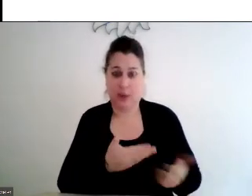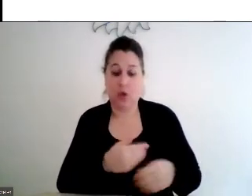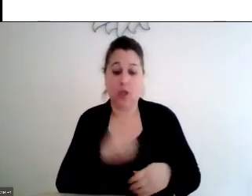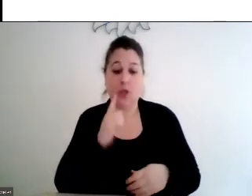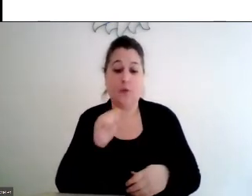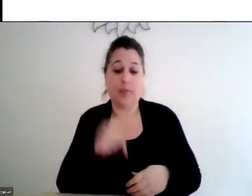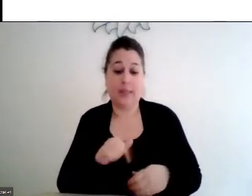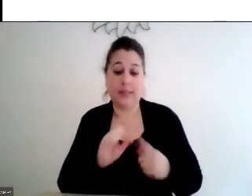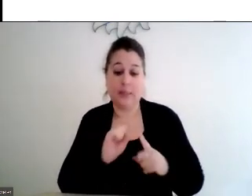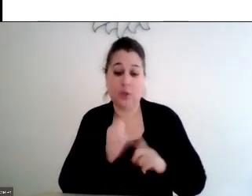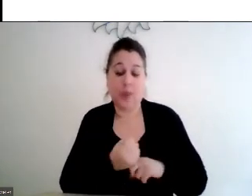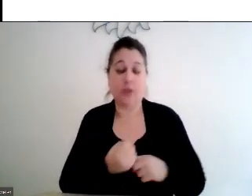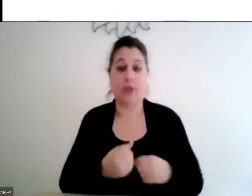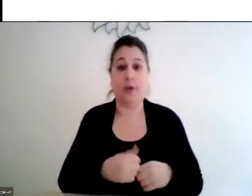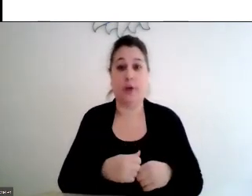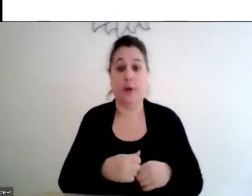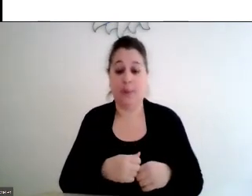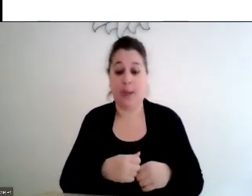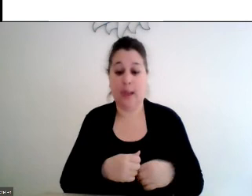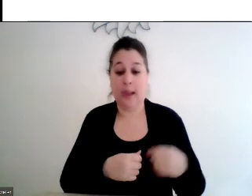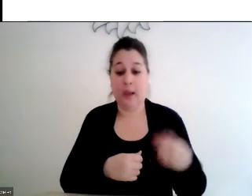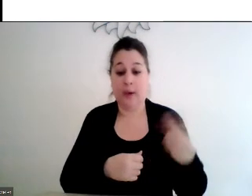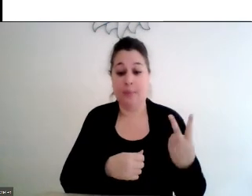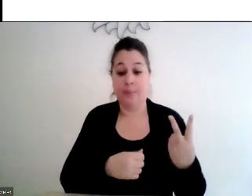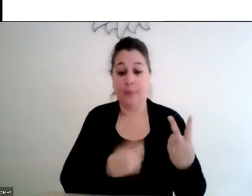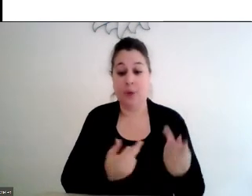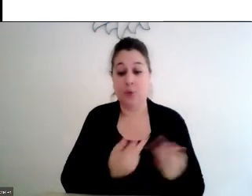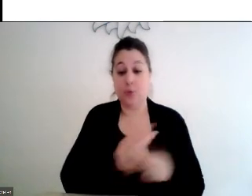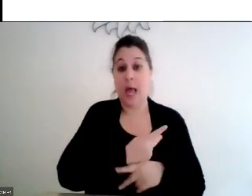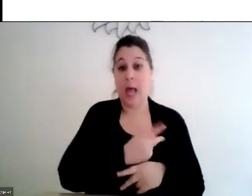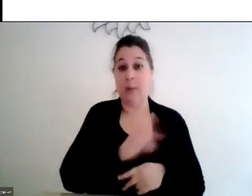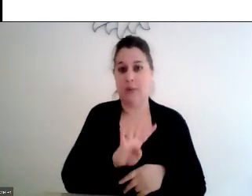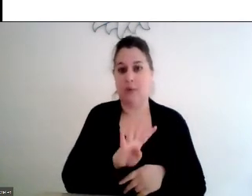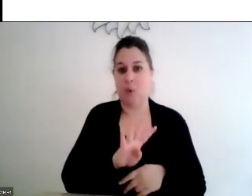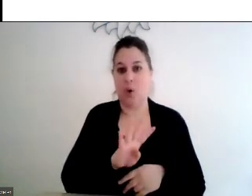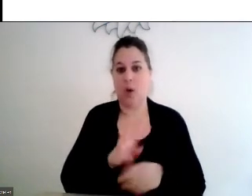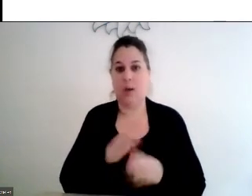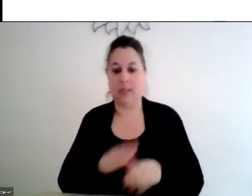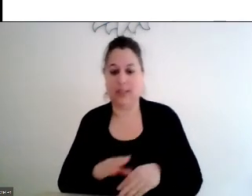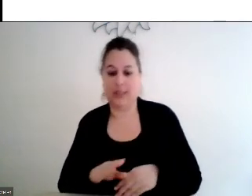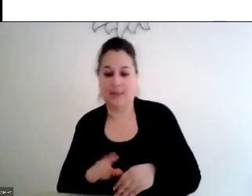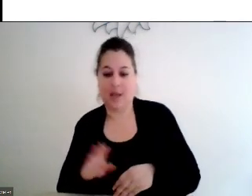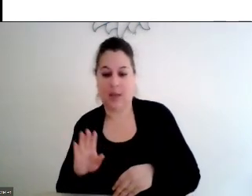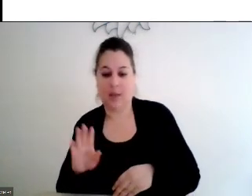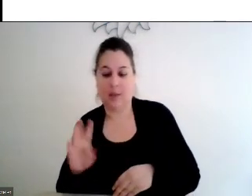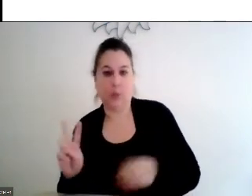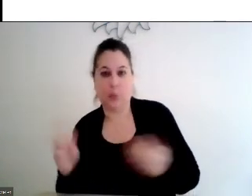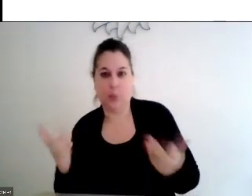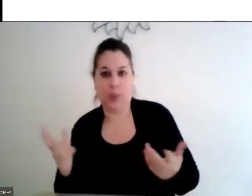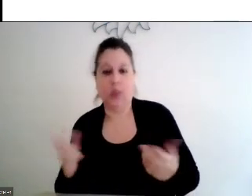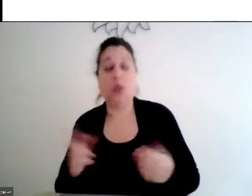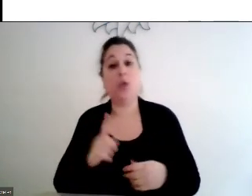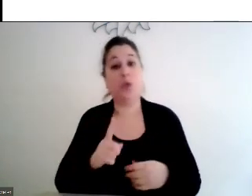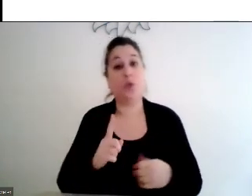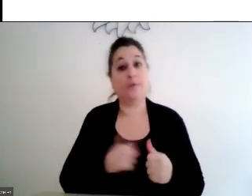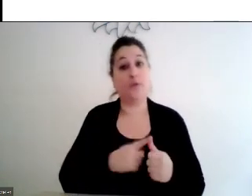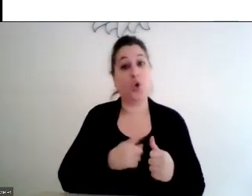going to do first. So in this case, I would do the multiplication. Now, if I had it looking like